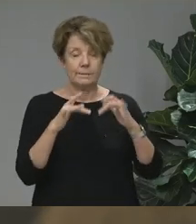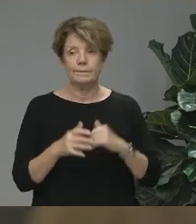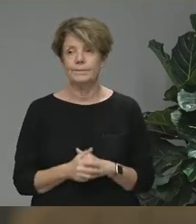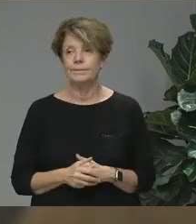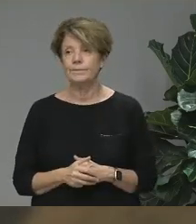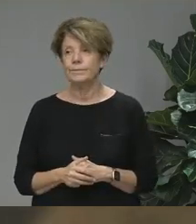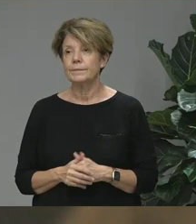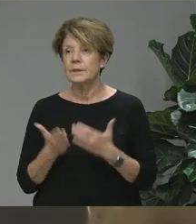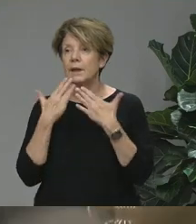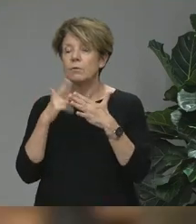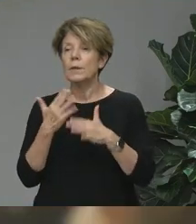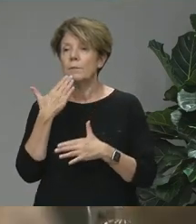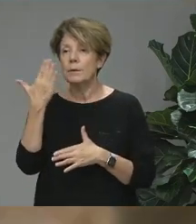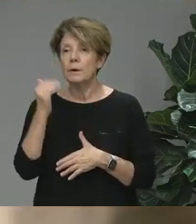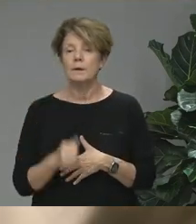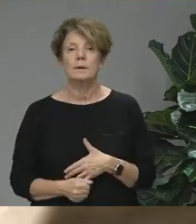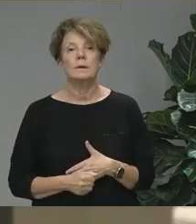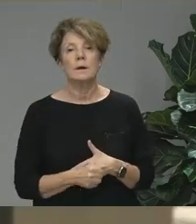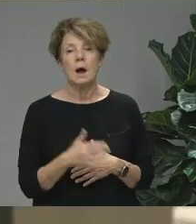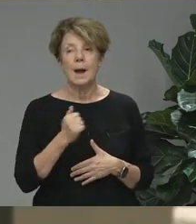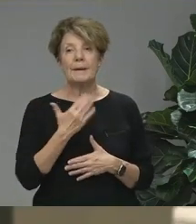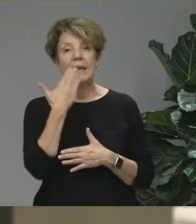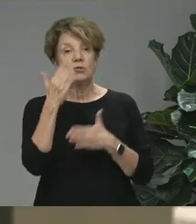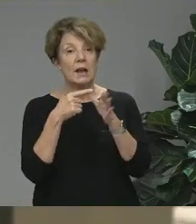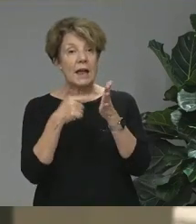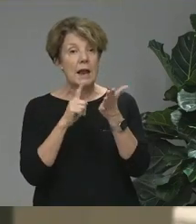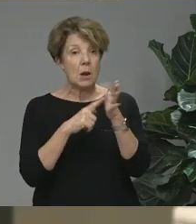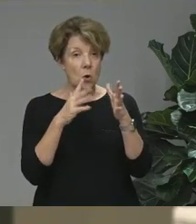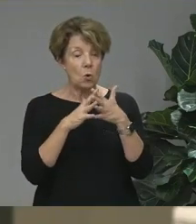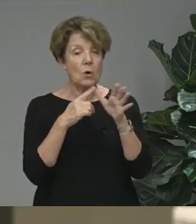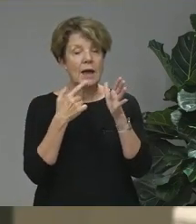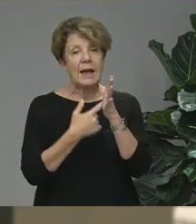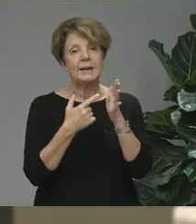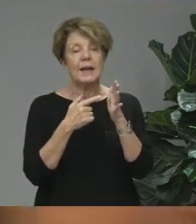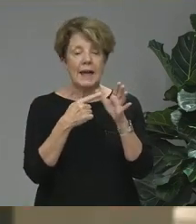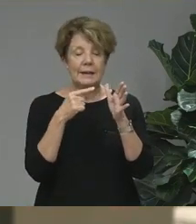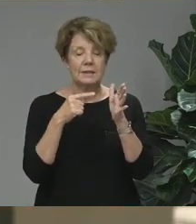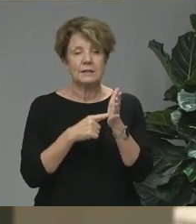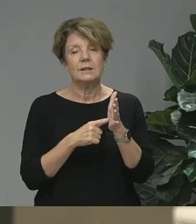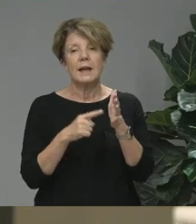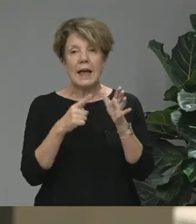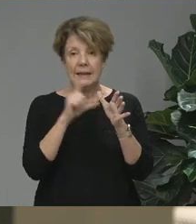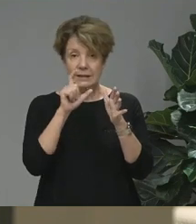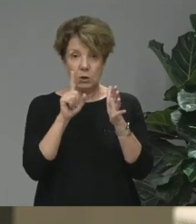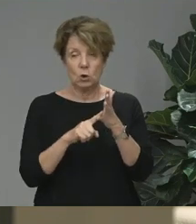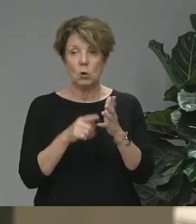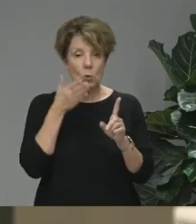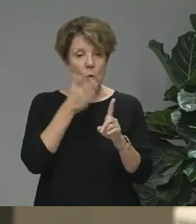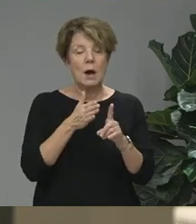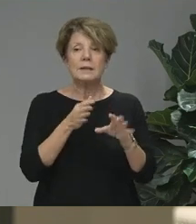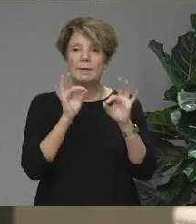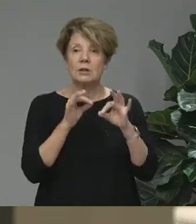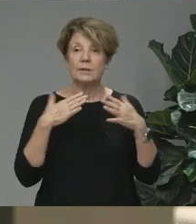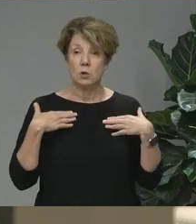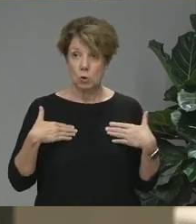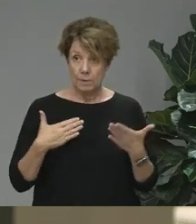Thank you very much for the presentation. I'm Sevita Clark, Lecturer of Law at the Australian Catholic University, specialising in human rights law.